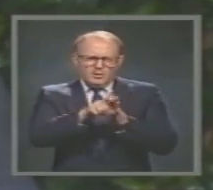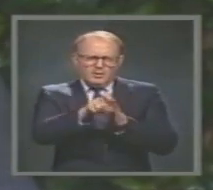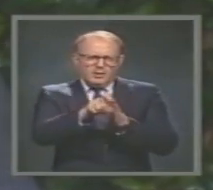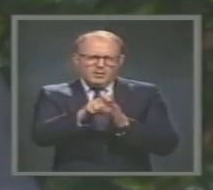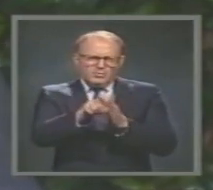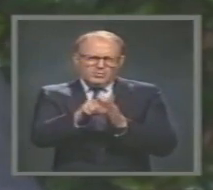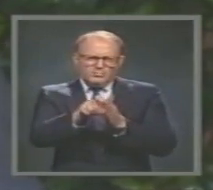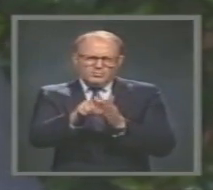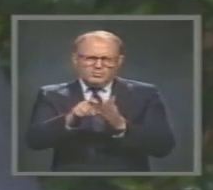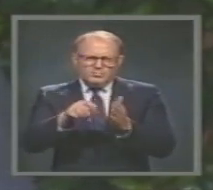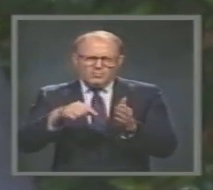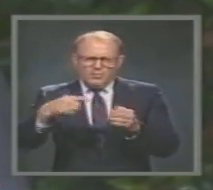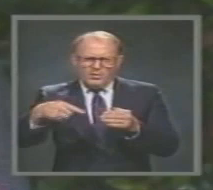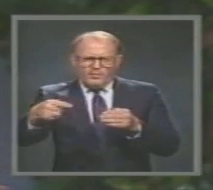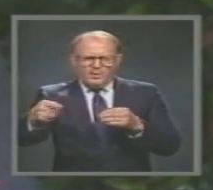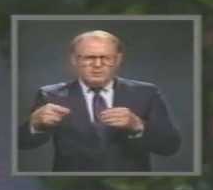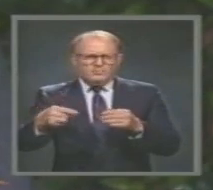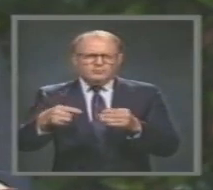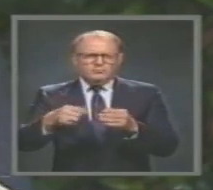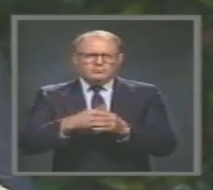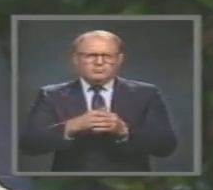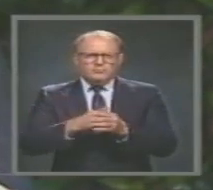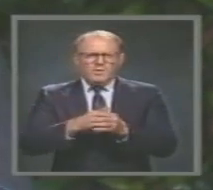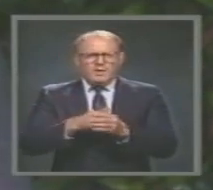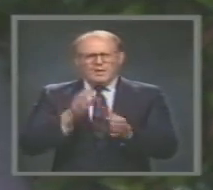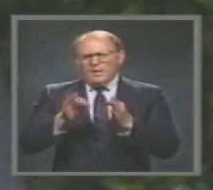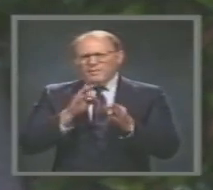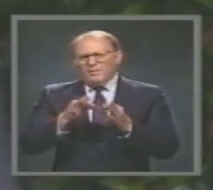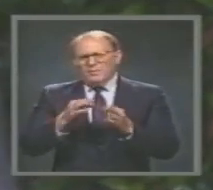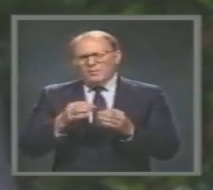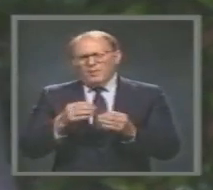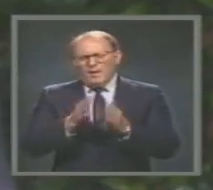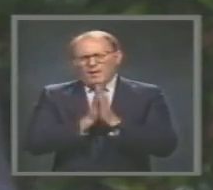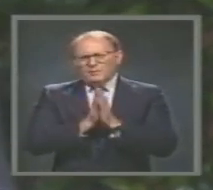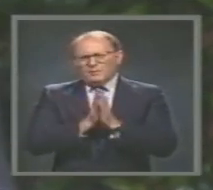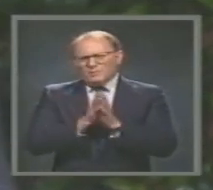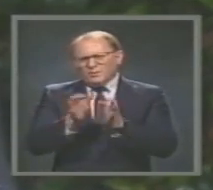tummy. If you ask him to identify a human being,